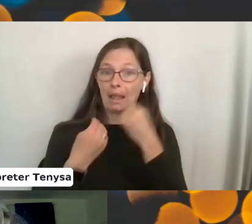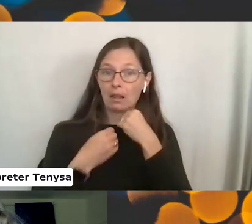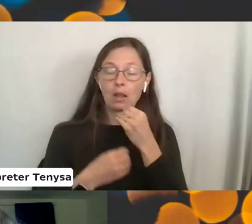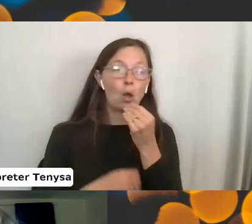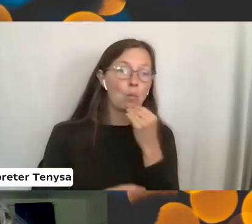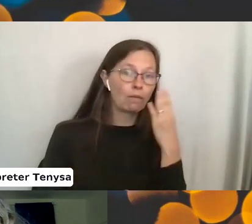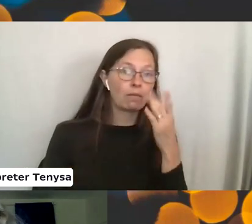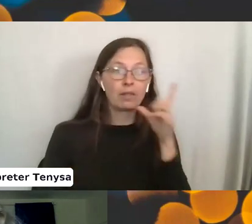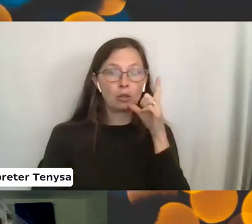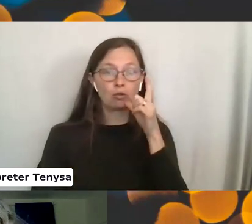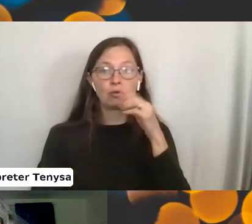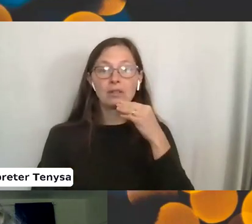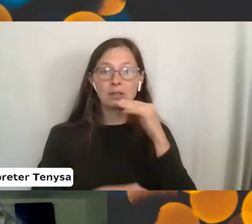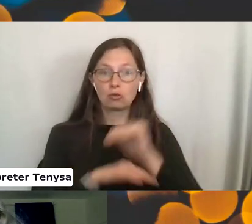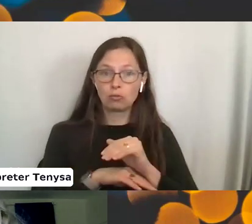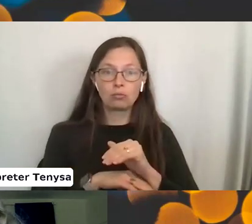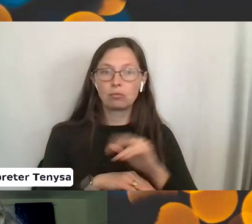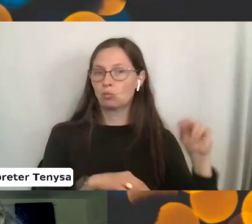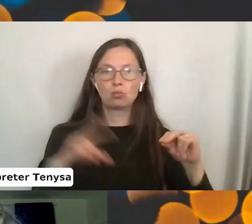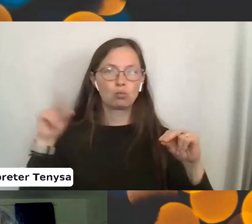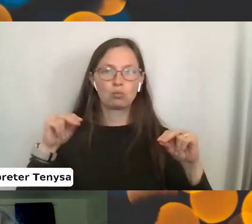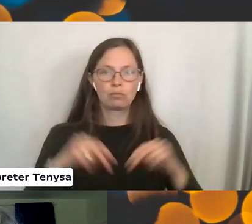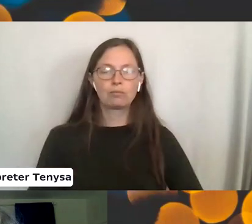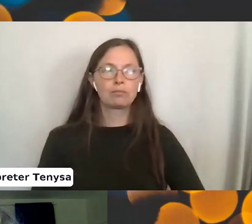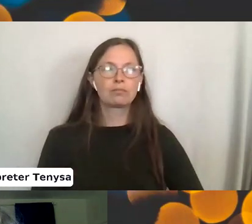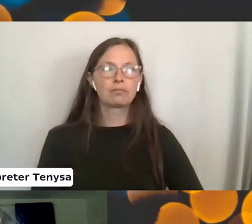breakfast, lunch, or dinner? No. No.